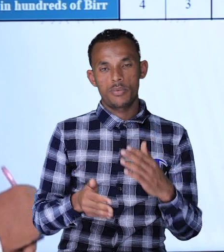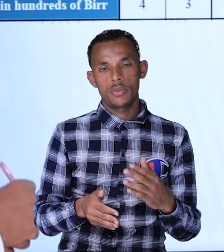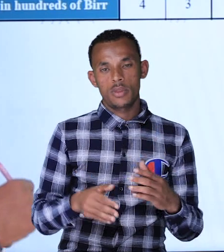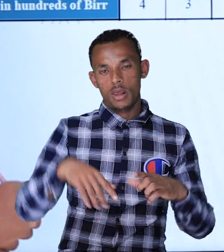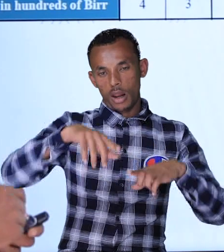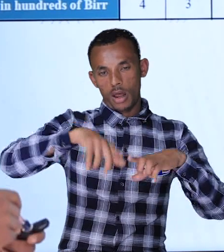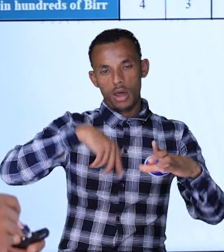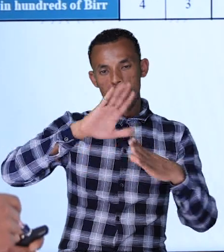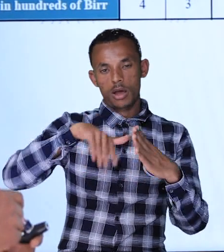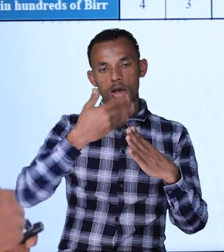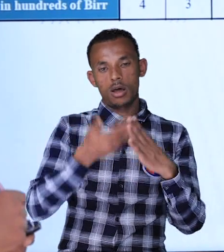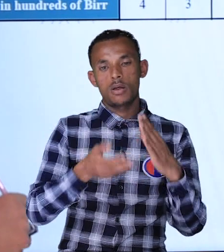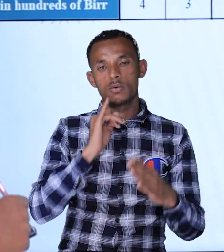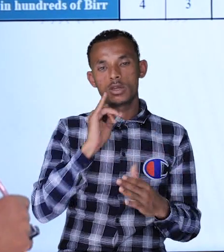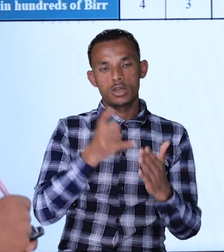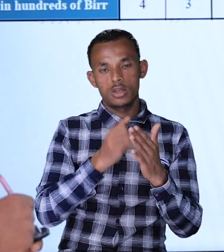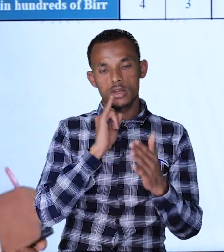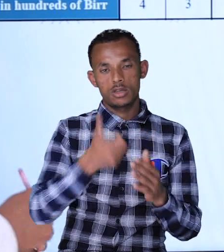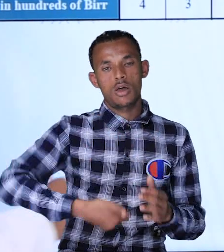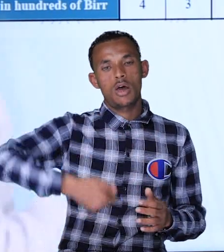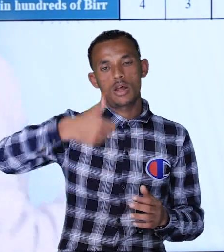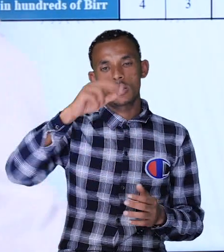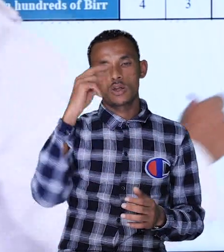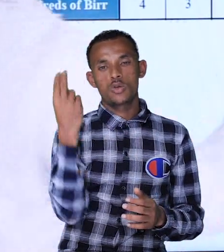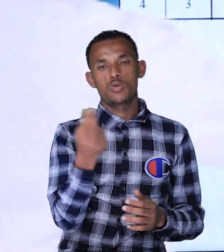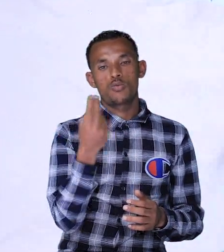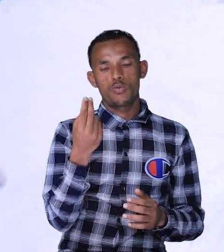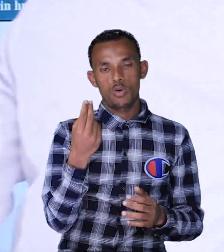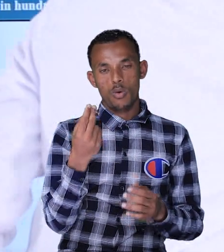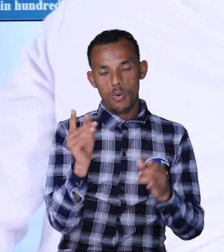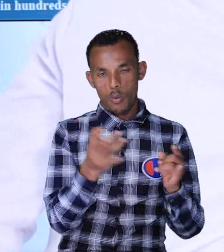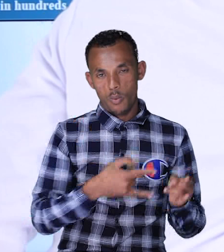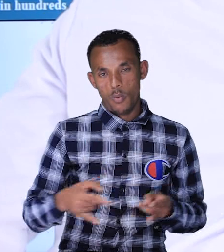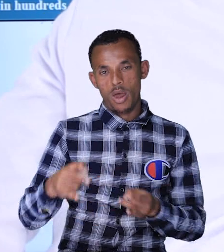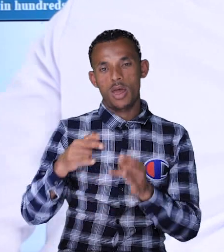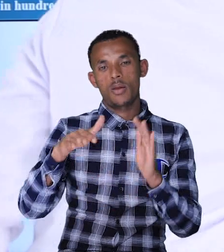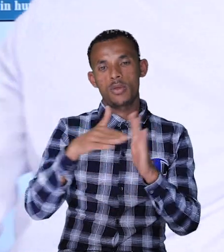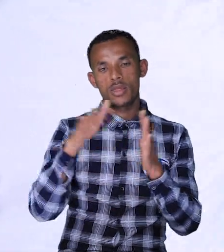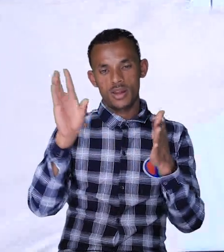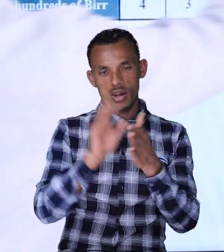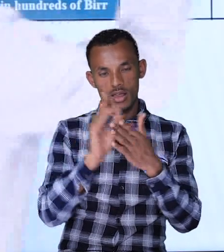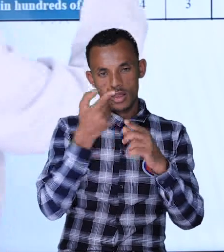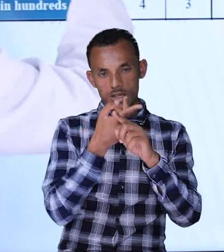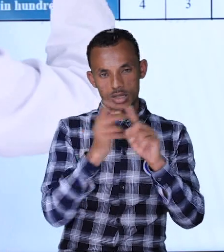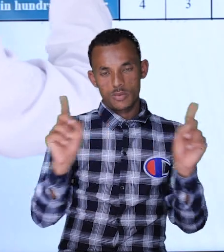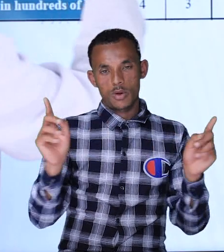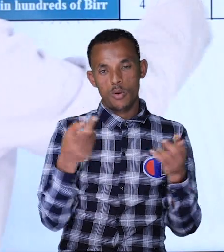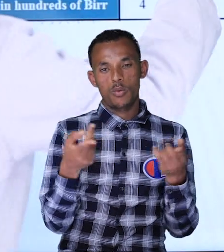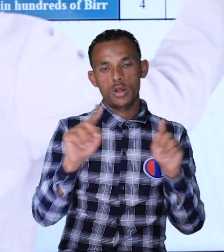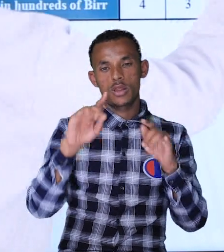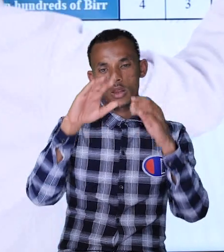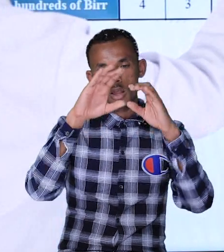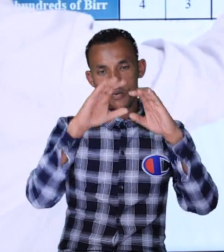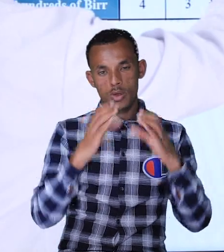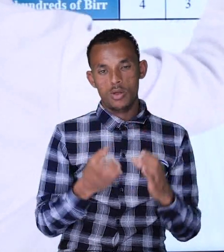A line graph is another useful way to represent data, especially when the categories